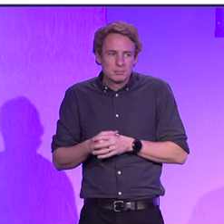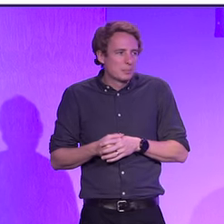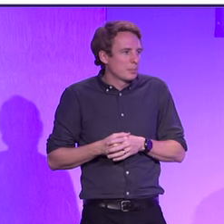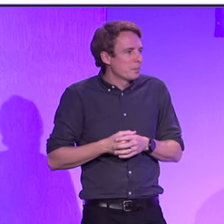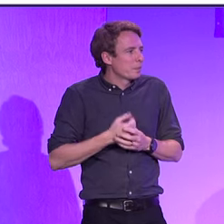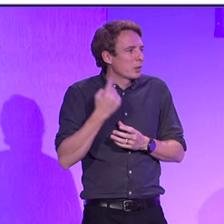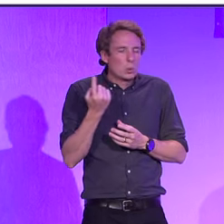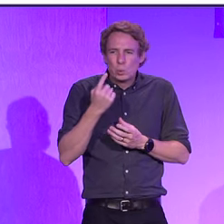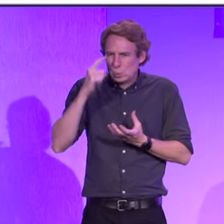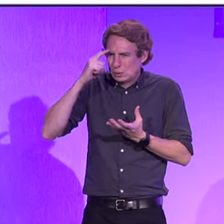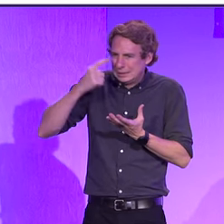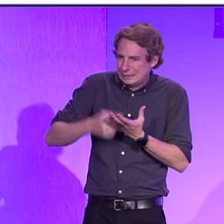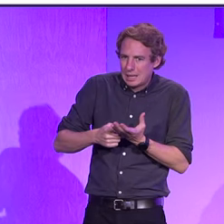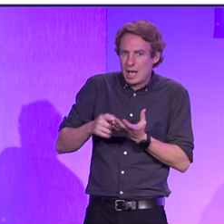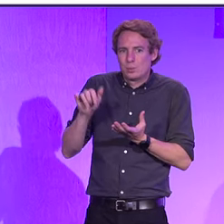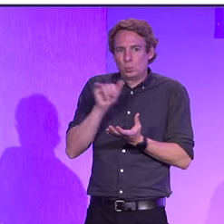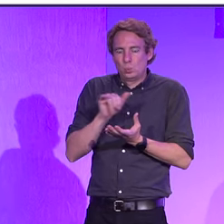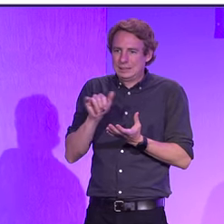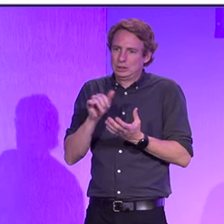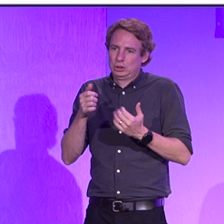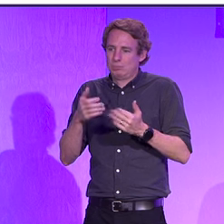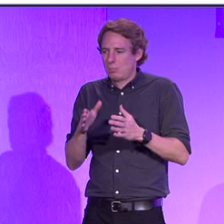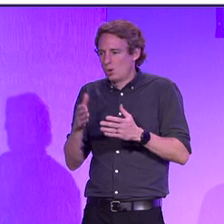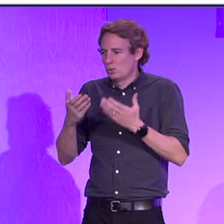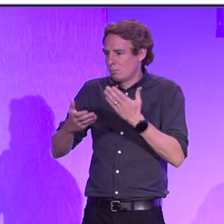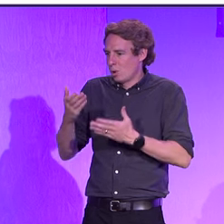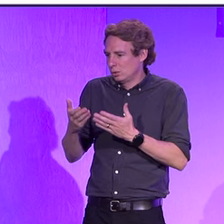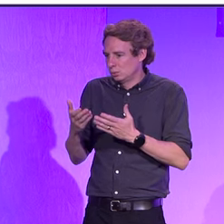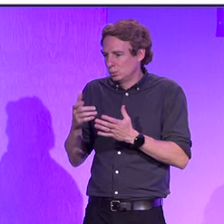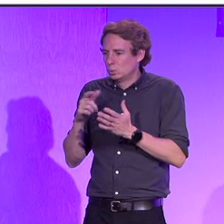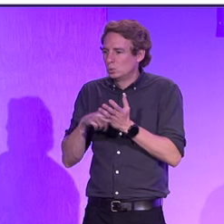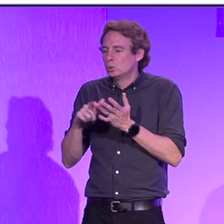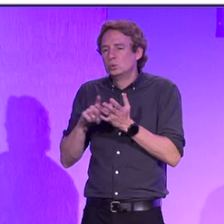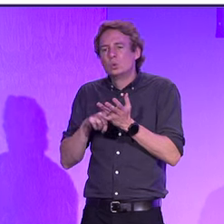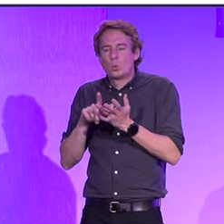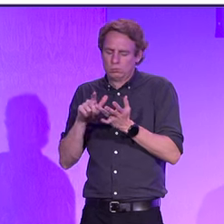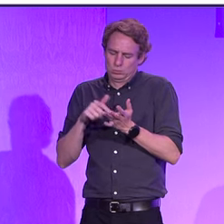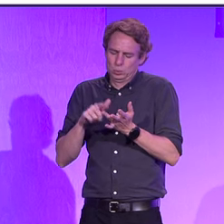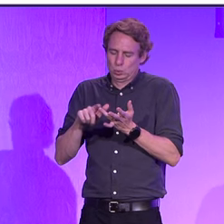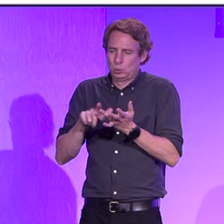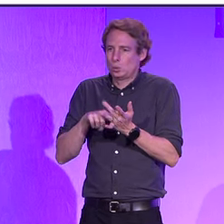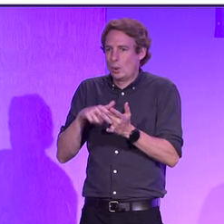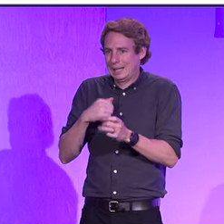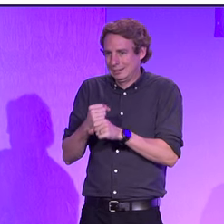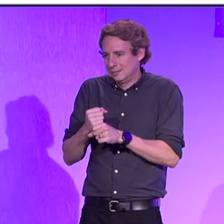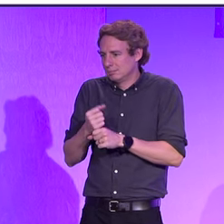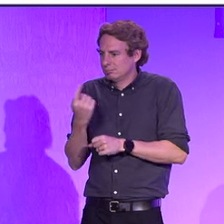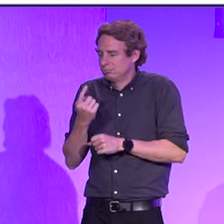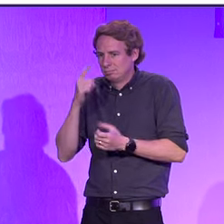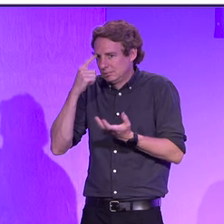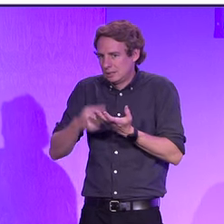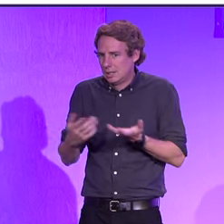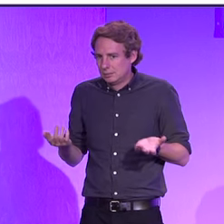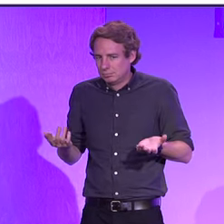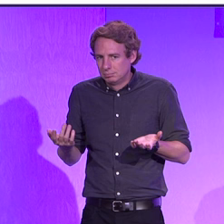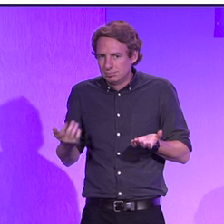And then who gets to decide on tooling? Like, who decides which box to pick? And if you're lucky, that's the engineering team, right? But often